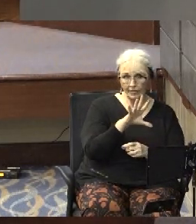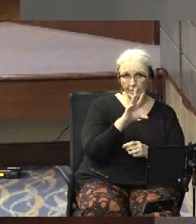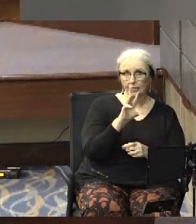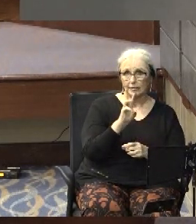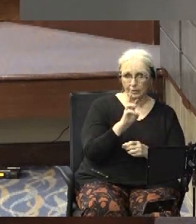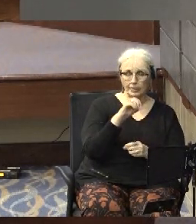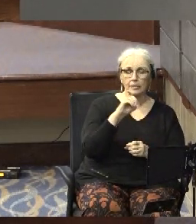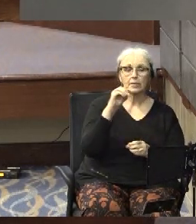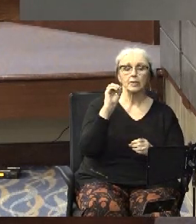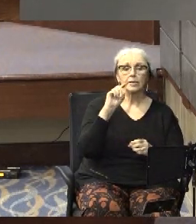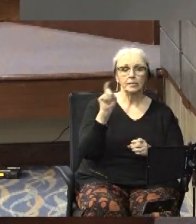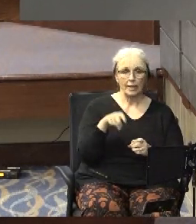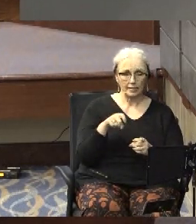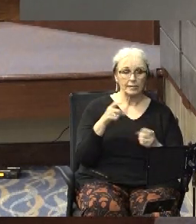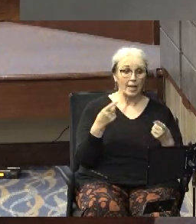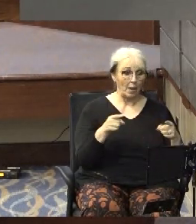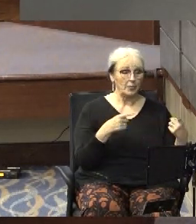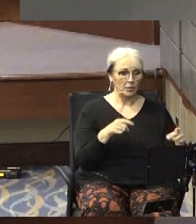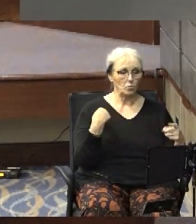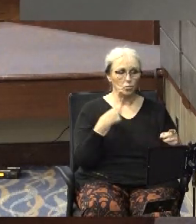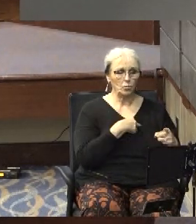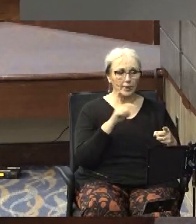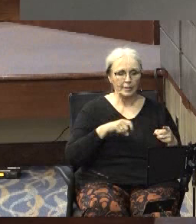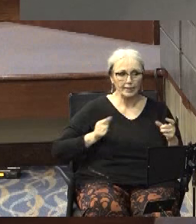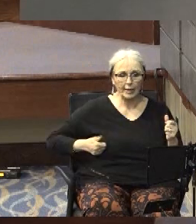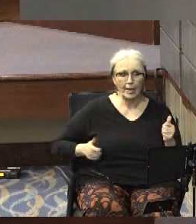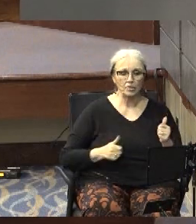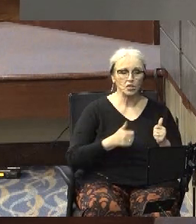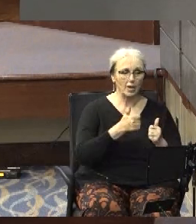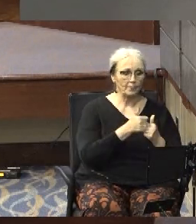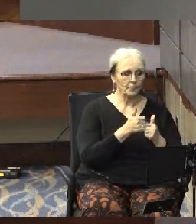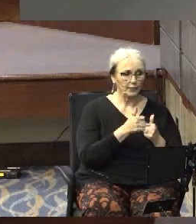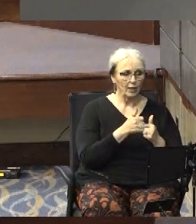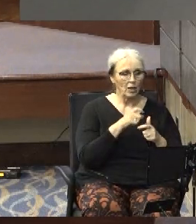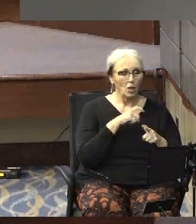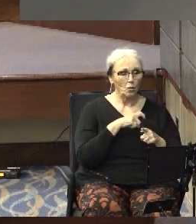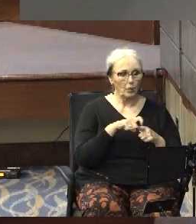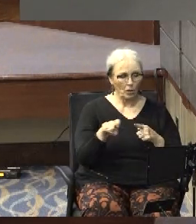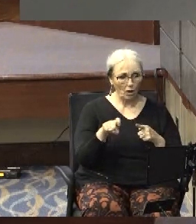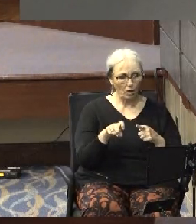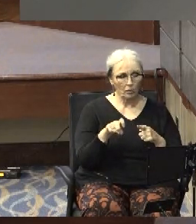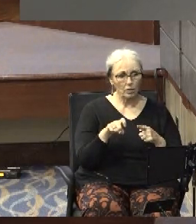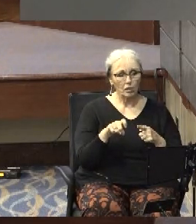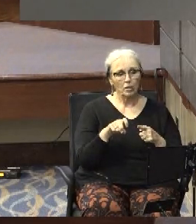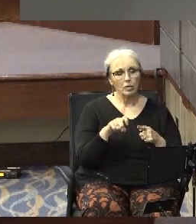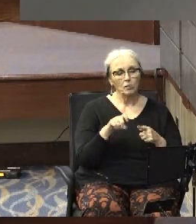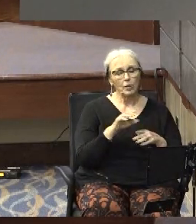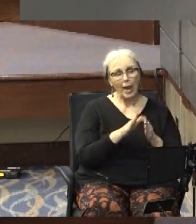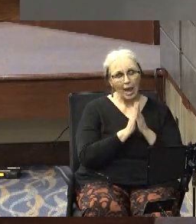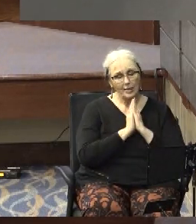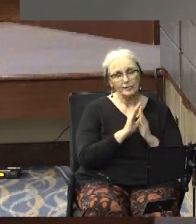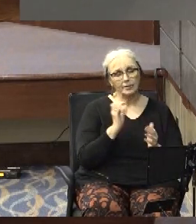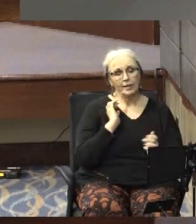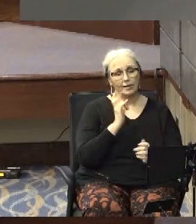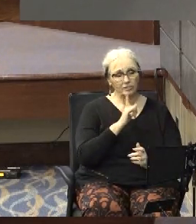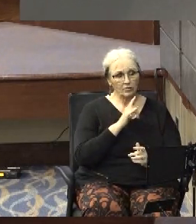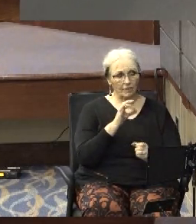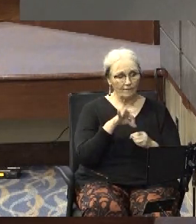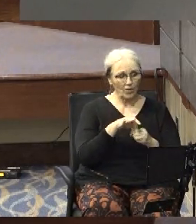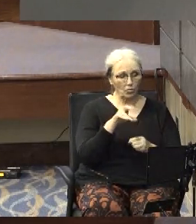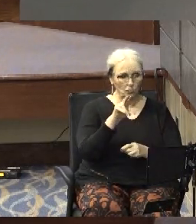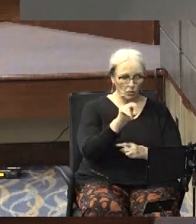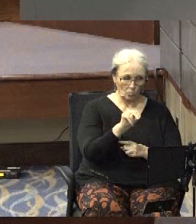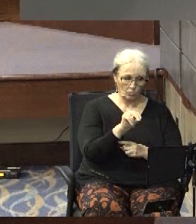it's happening, and we need to catch up. So we call on the council to vote no on this resolution to purchase at least